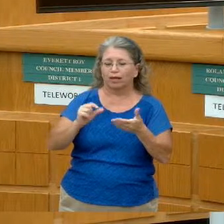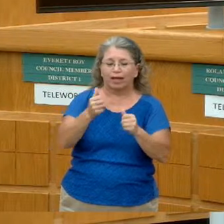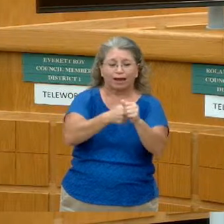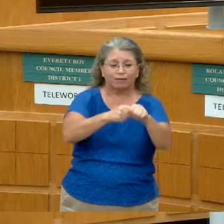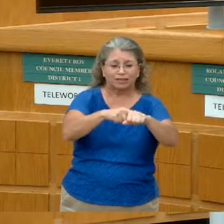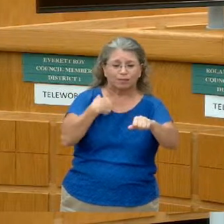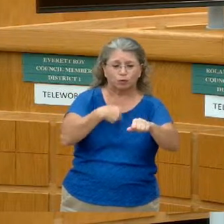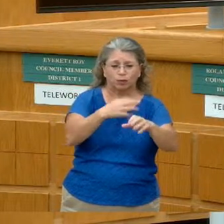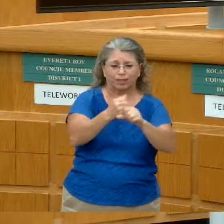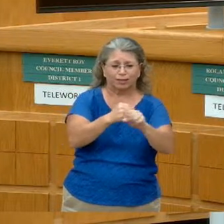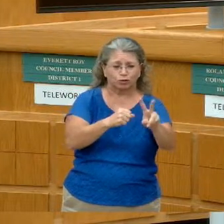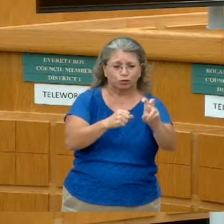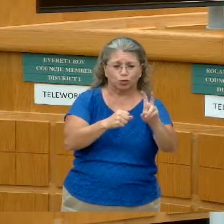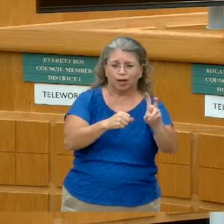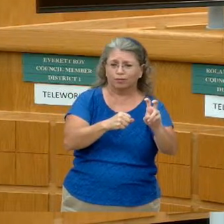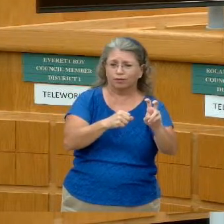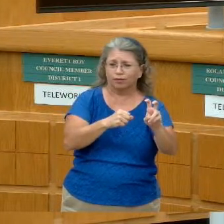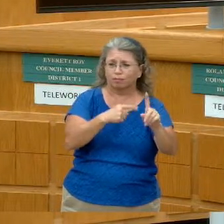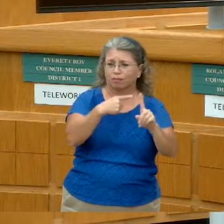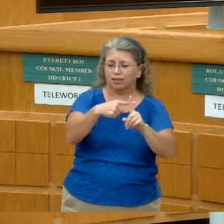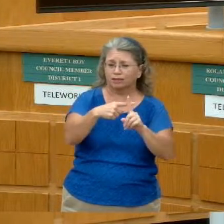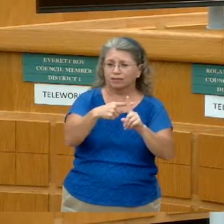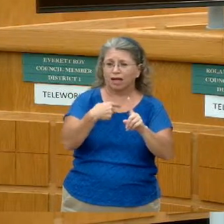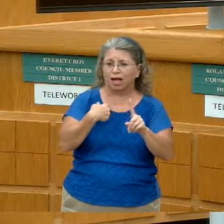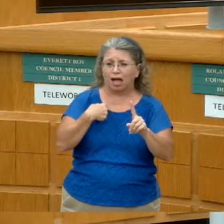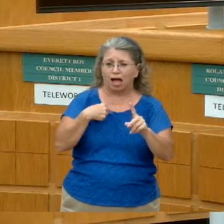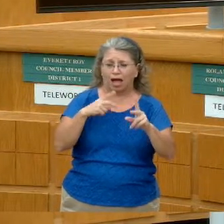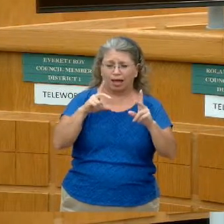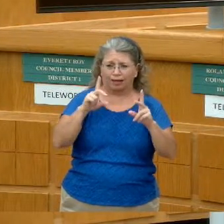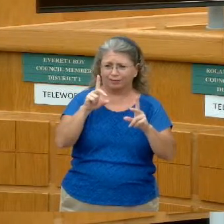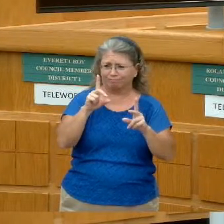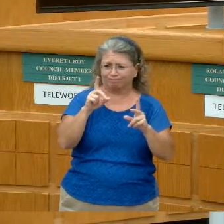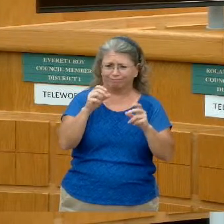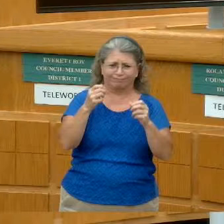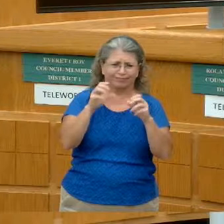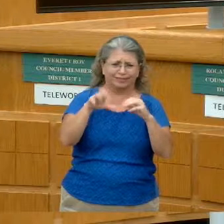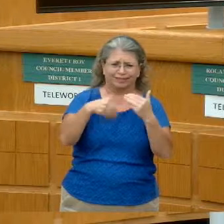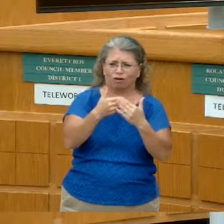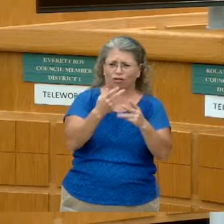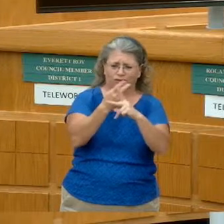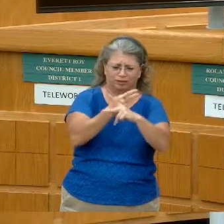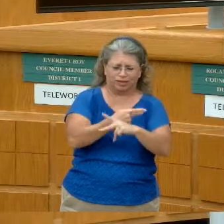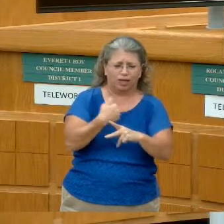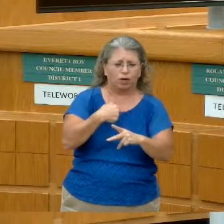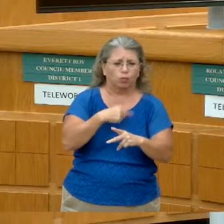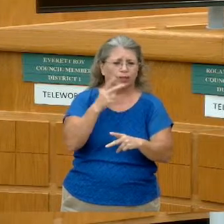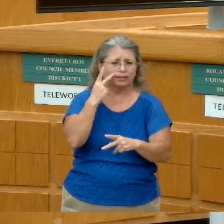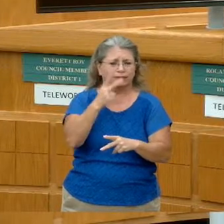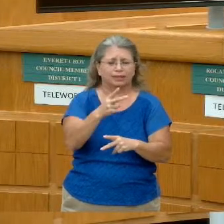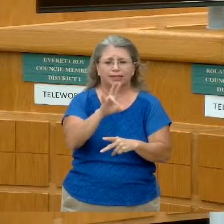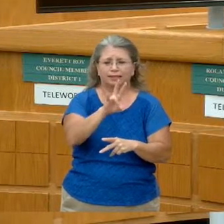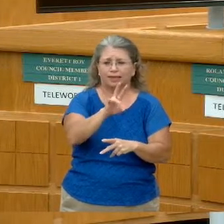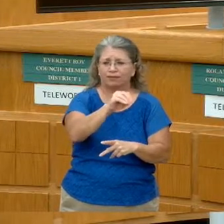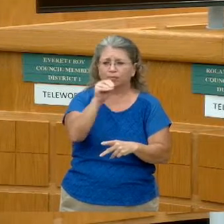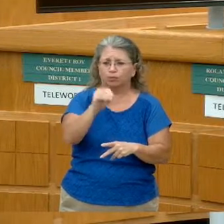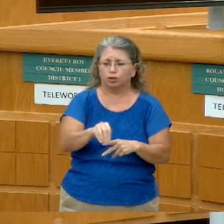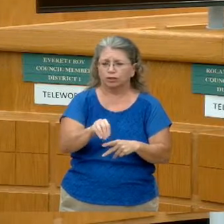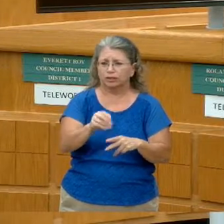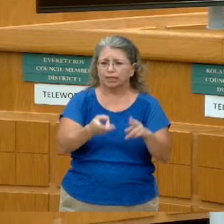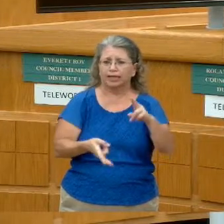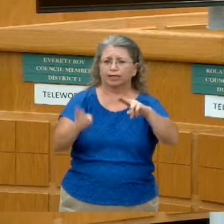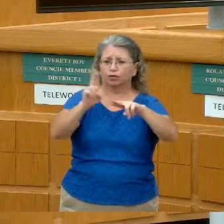we're seeing, I looked at the numbers, did the math, and we're seeing a 7% ratio of hospitalizations from active cases